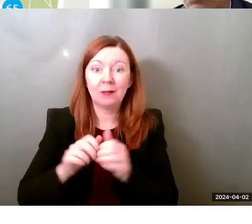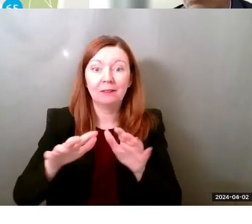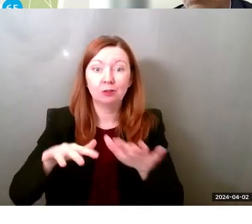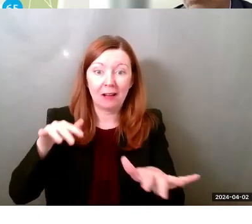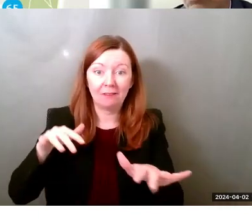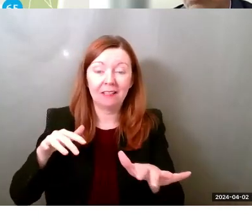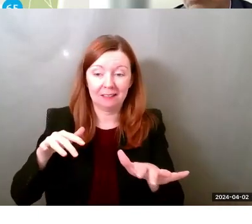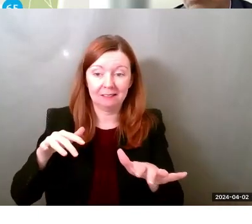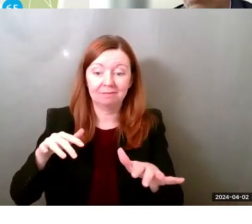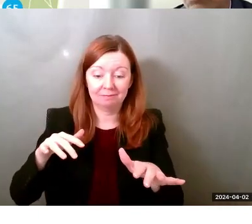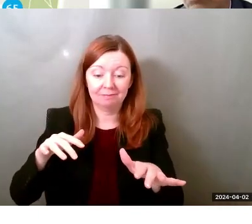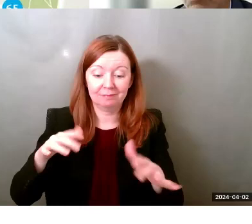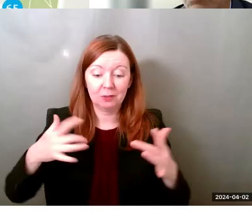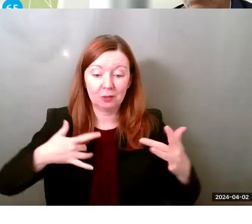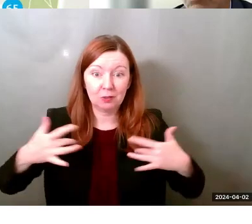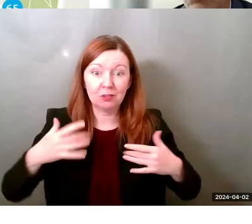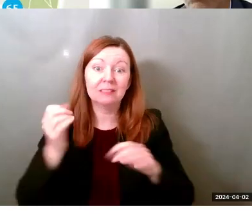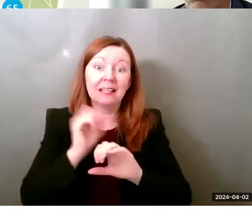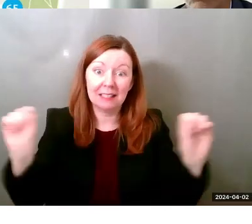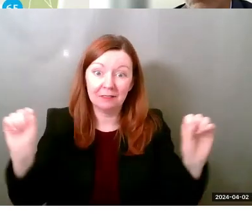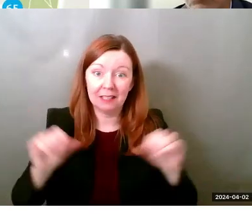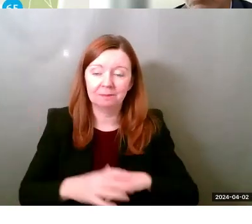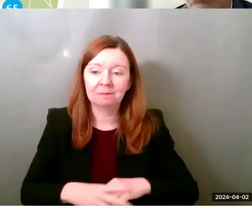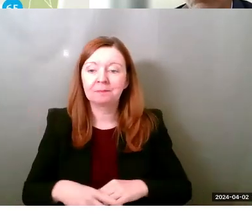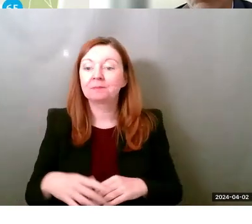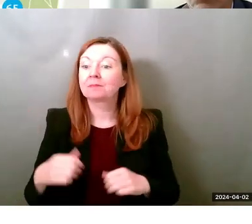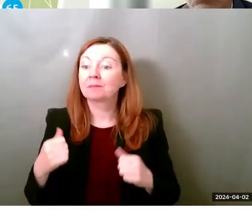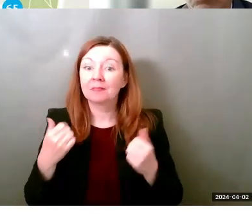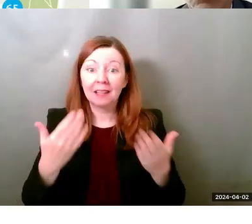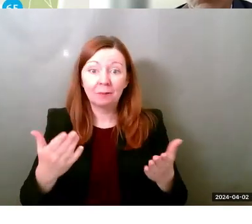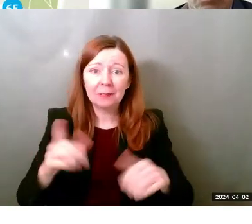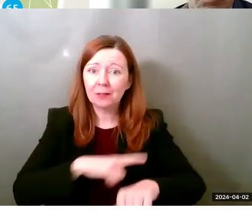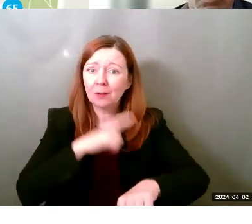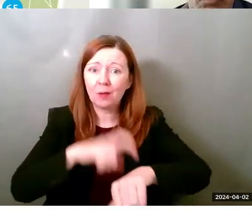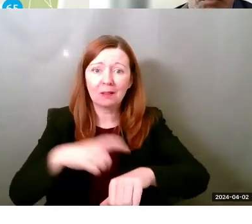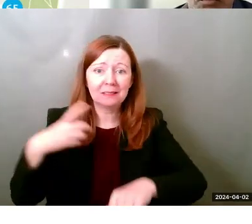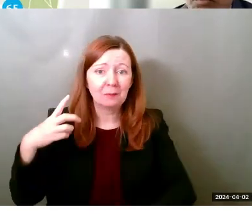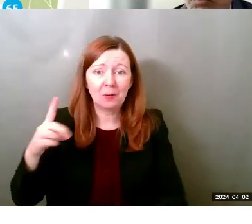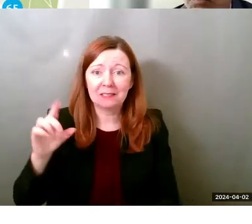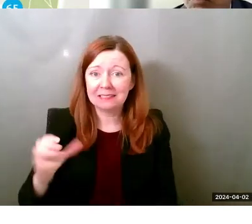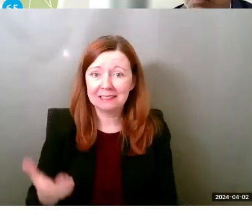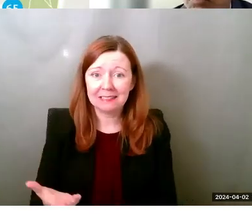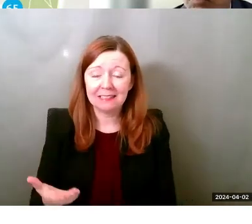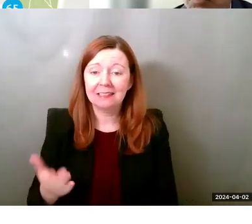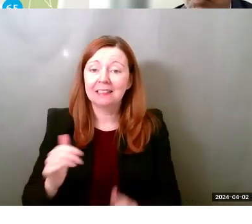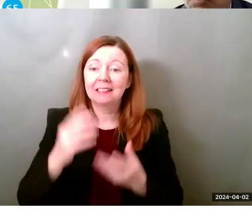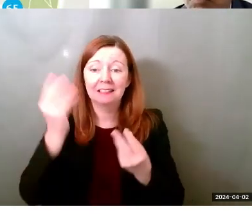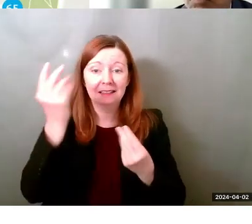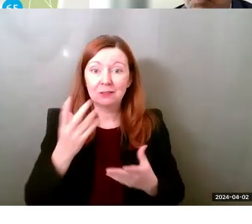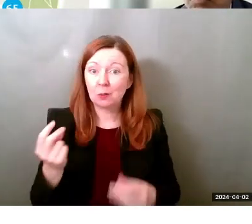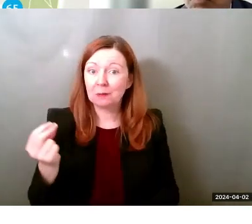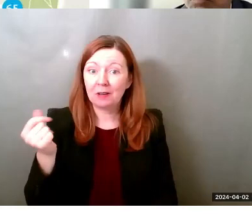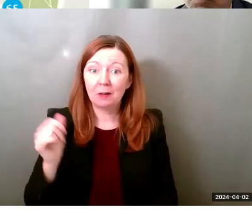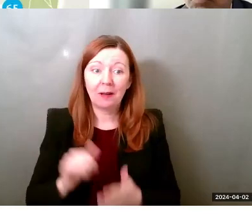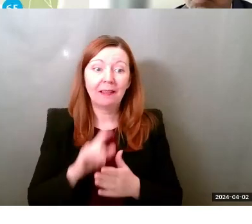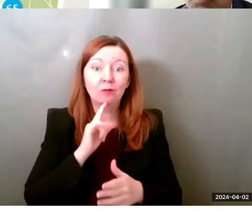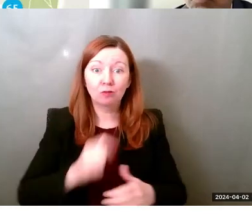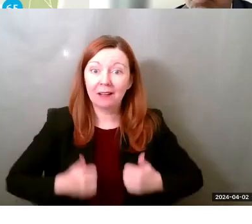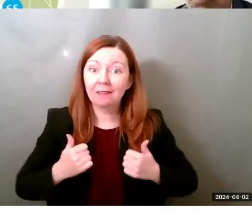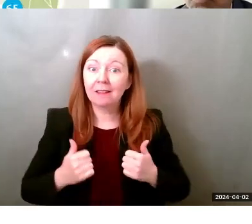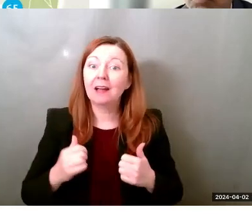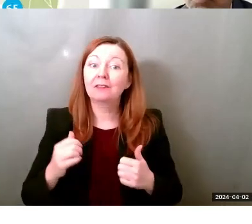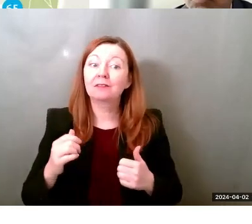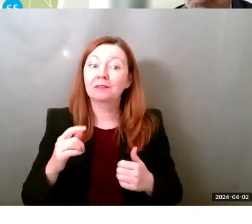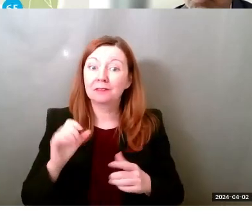traffic conditions and safety. So they've been there a long time in Washington, D.C. That told me right away that real life